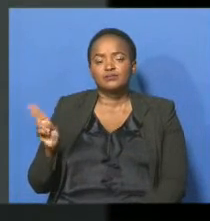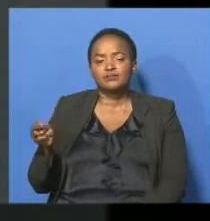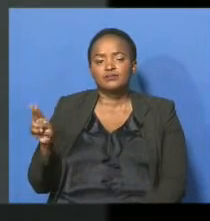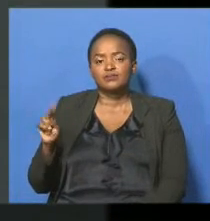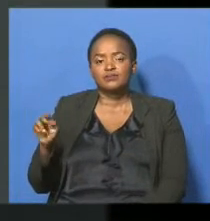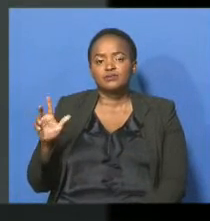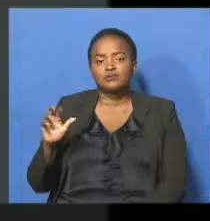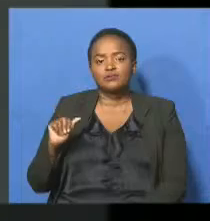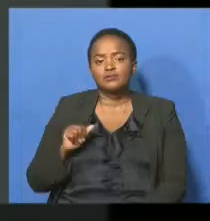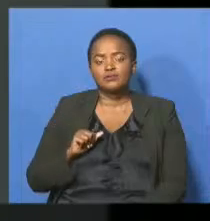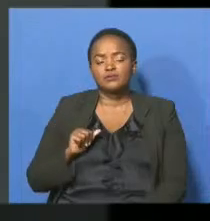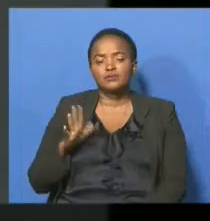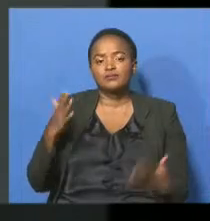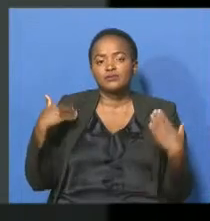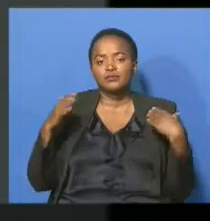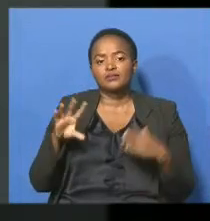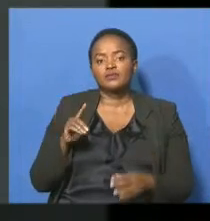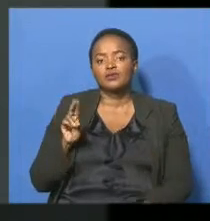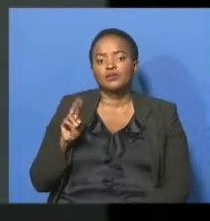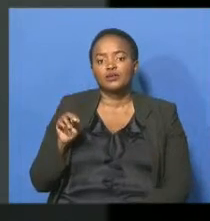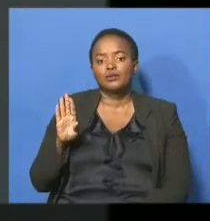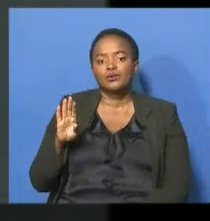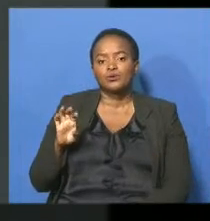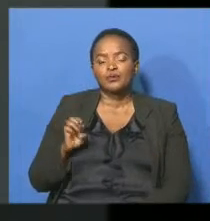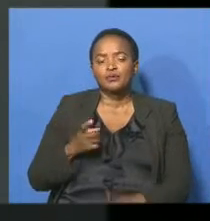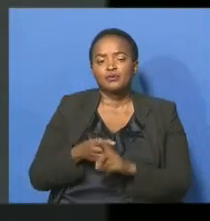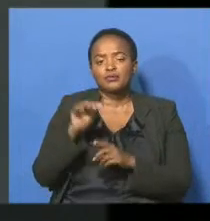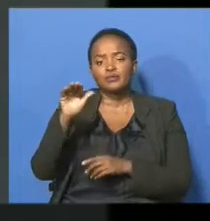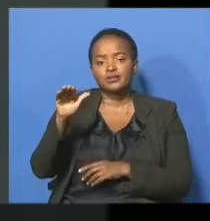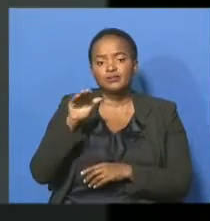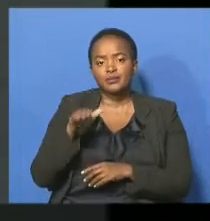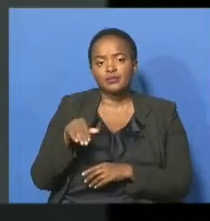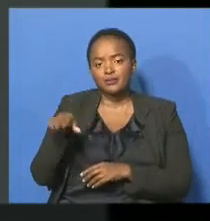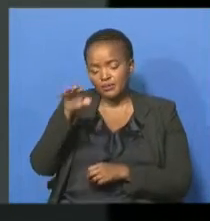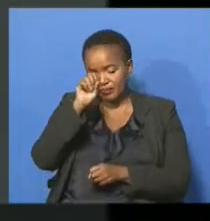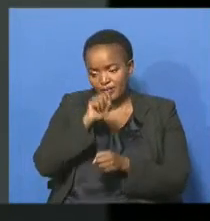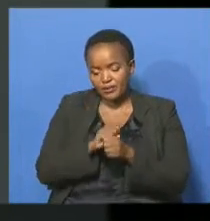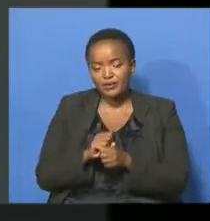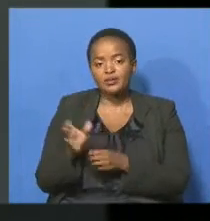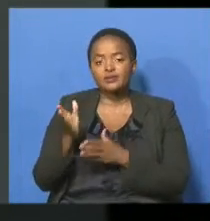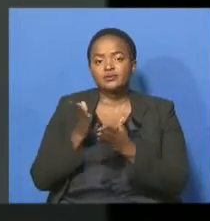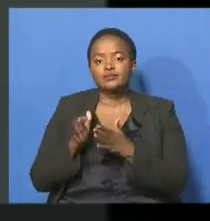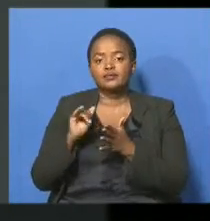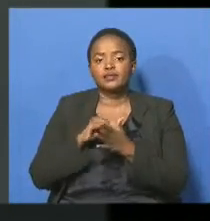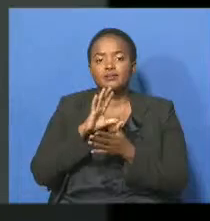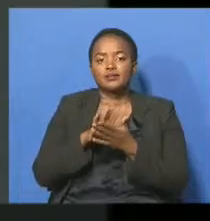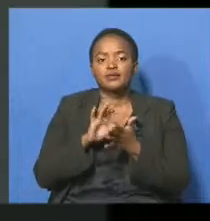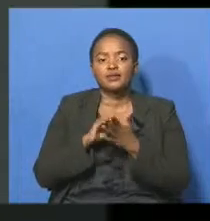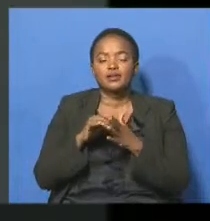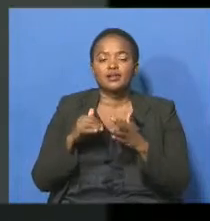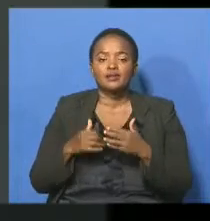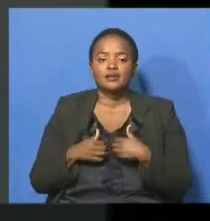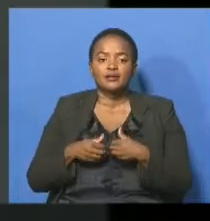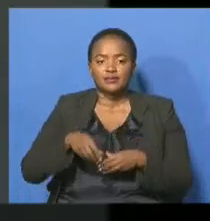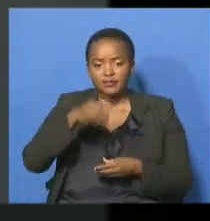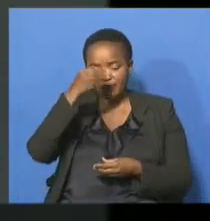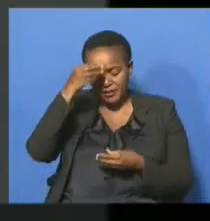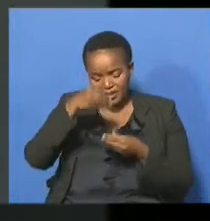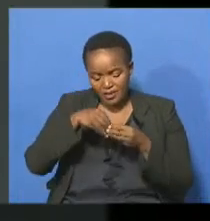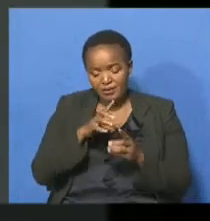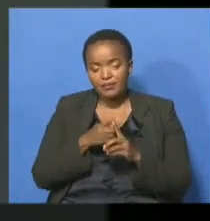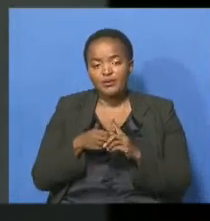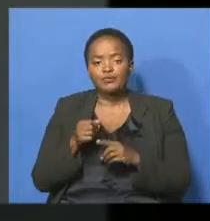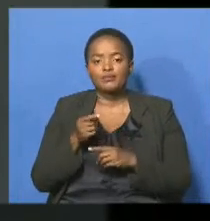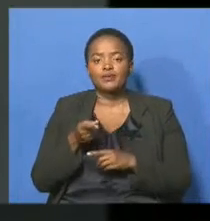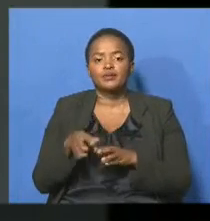Commissioner Dr. Dube from Zimbabwe ka Zimbabwe Police ka tsele ntseng yalo ke dumela gore re ithutile go le gontsi mo